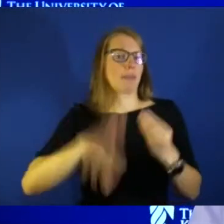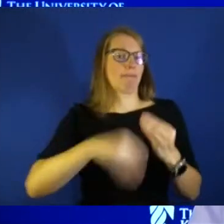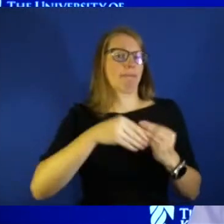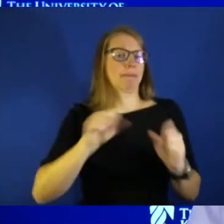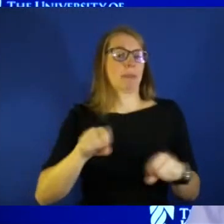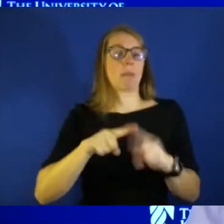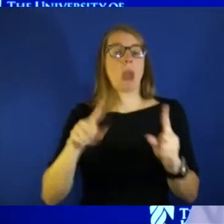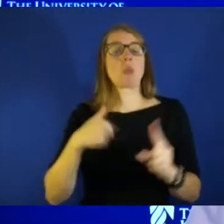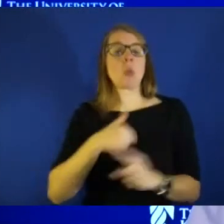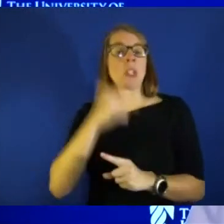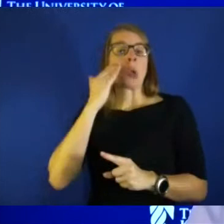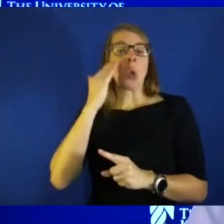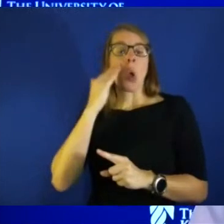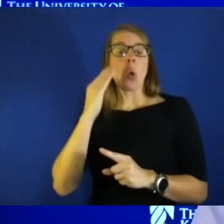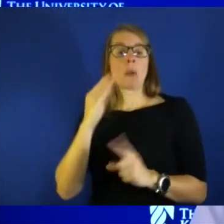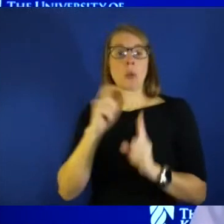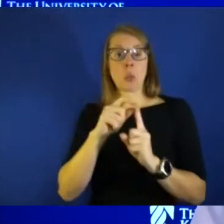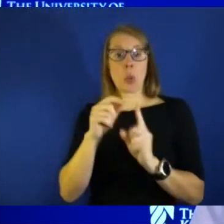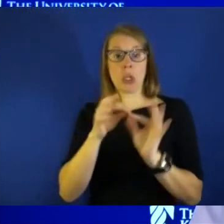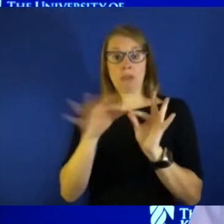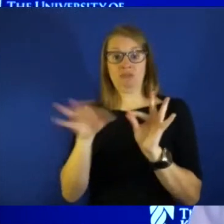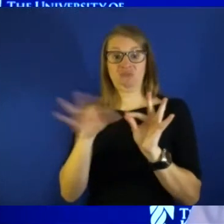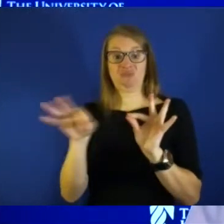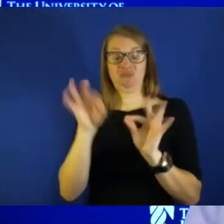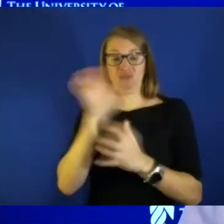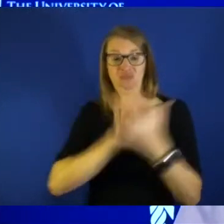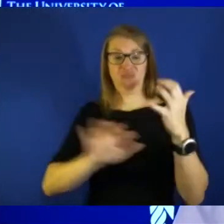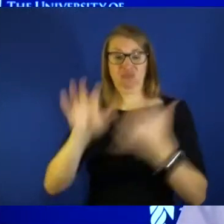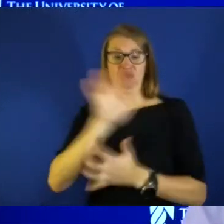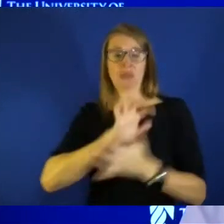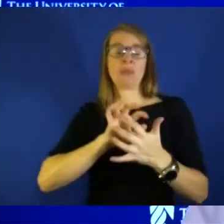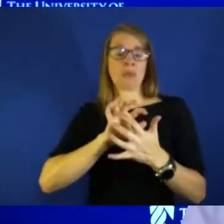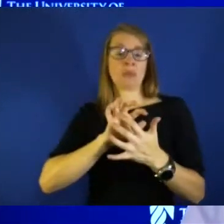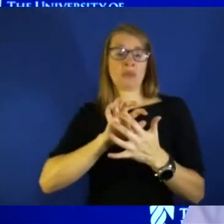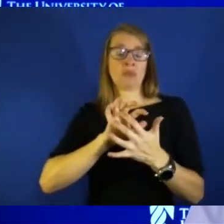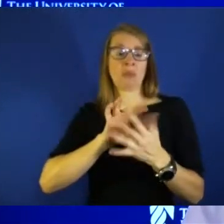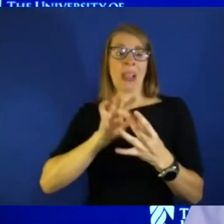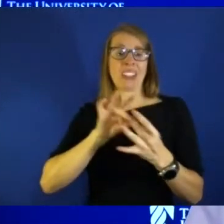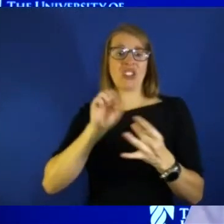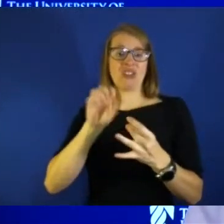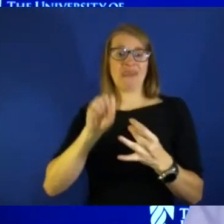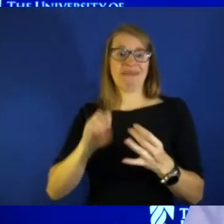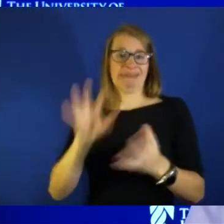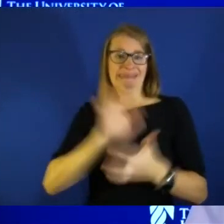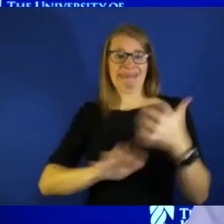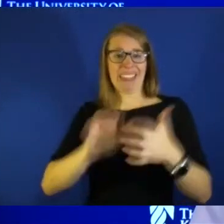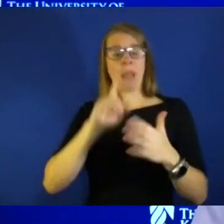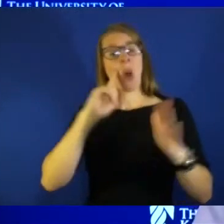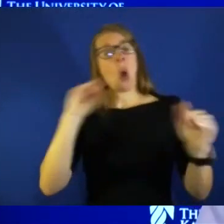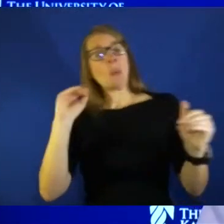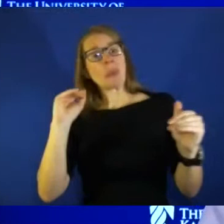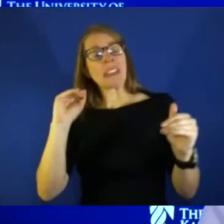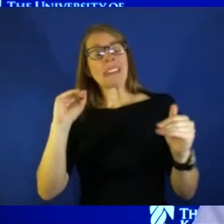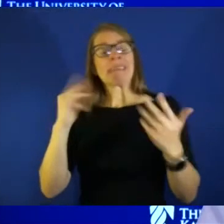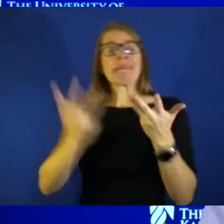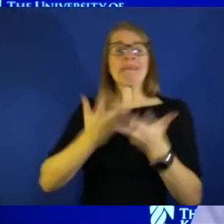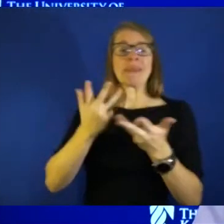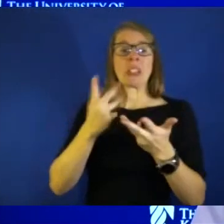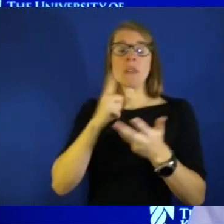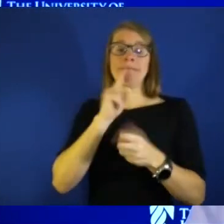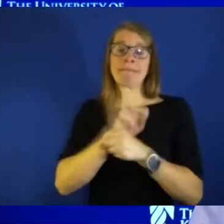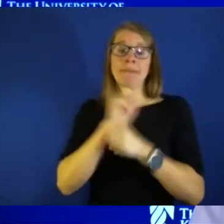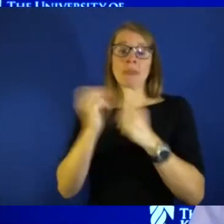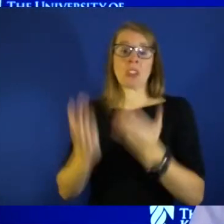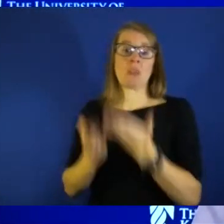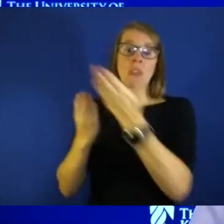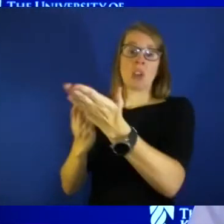that the wording has been confusing, the messaging has been confusing. I'm hoping and expecting that really the recommendations will be the